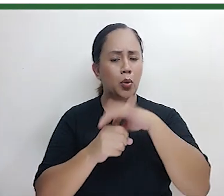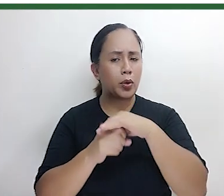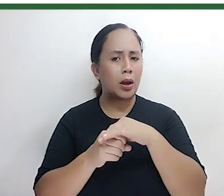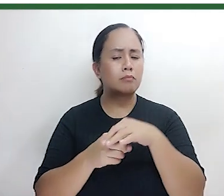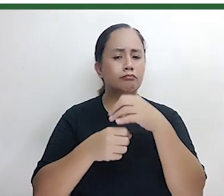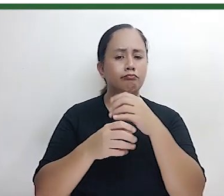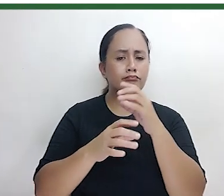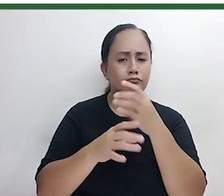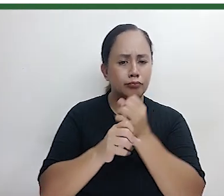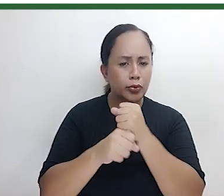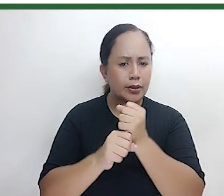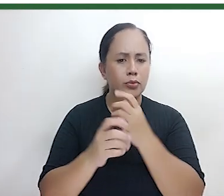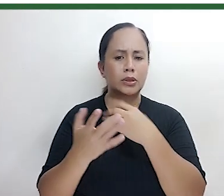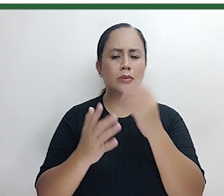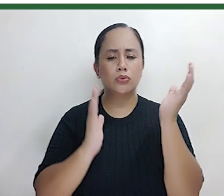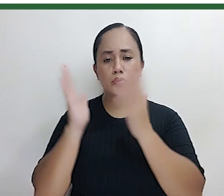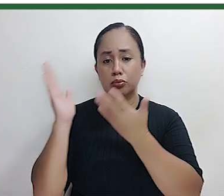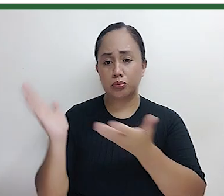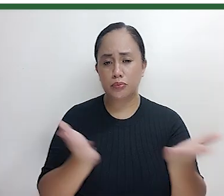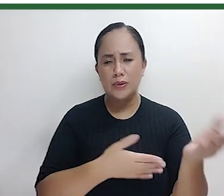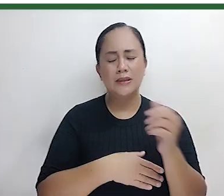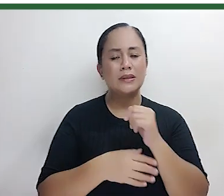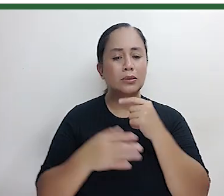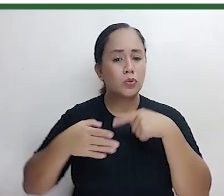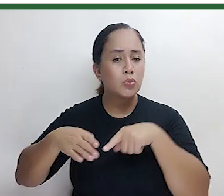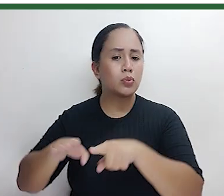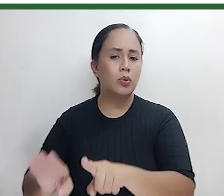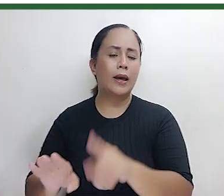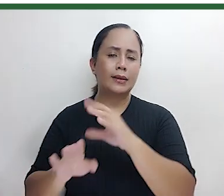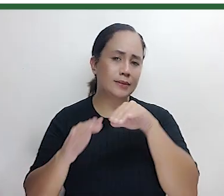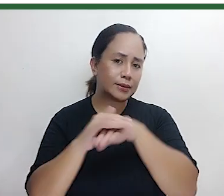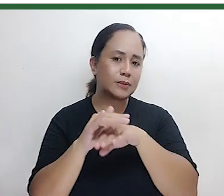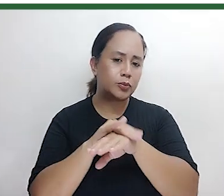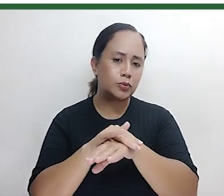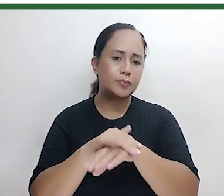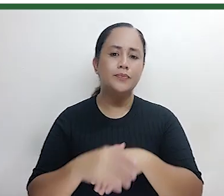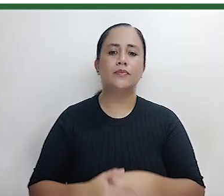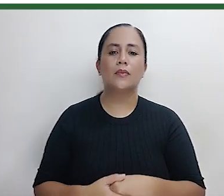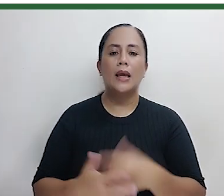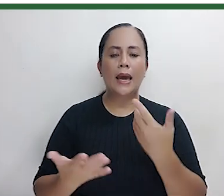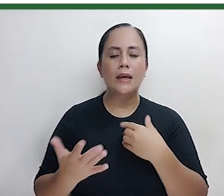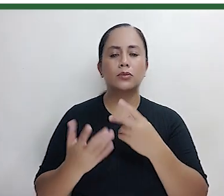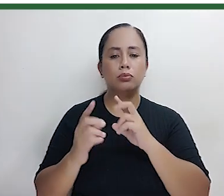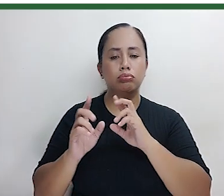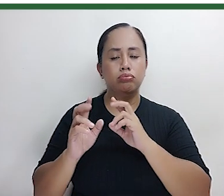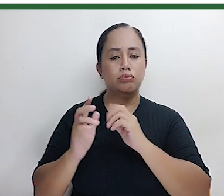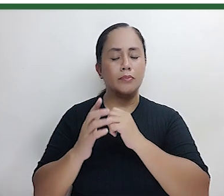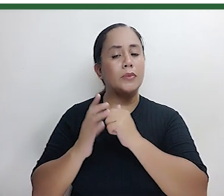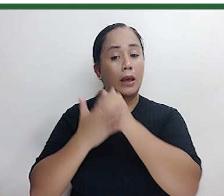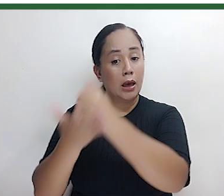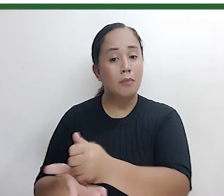Policy making, program formulation, and service delivery that are inclusive of, accessible to,